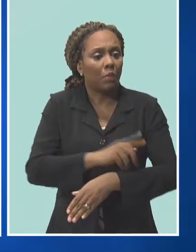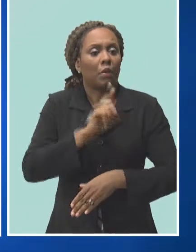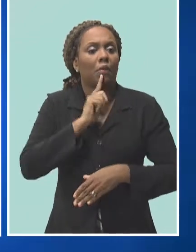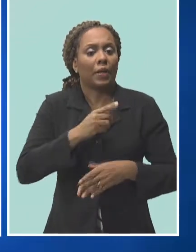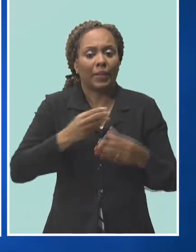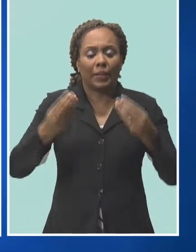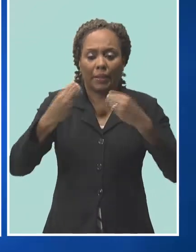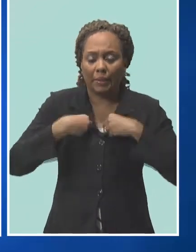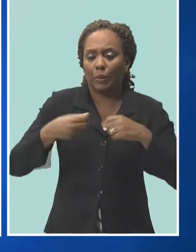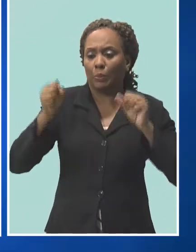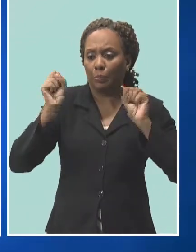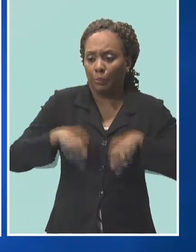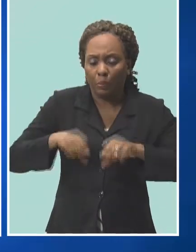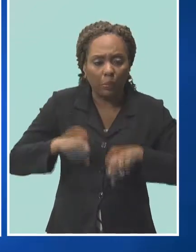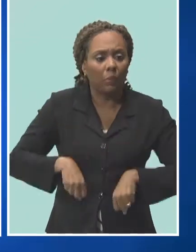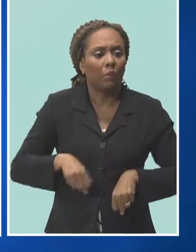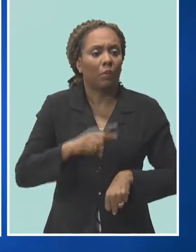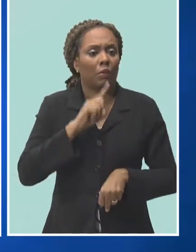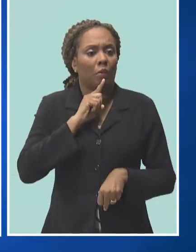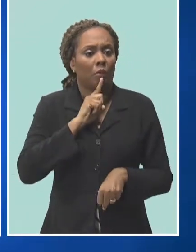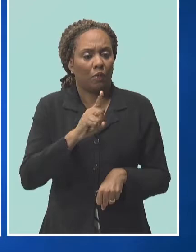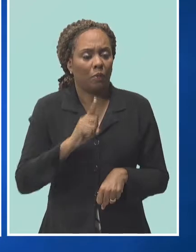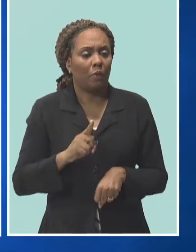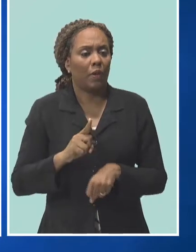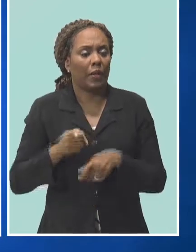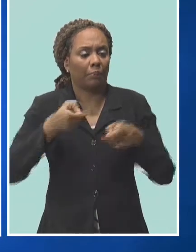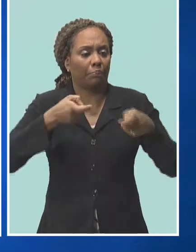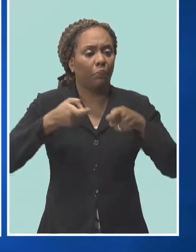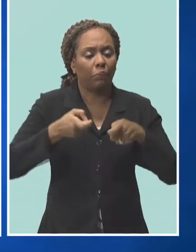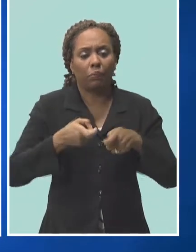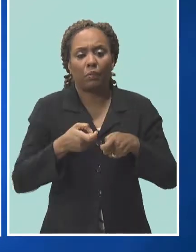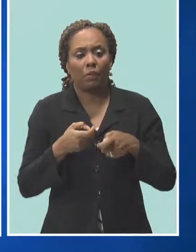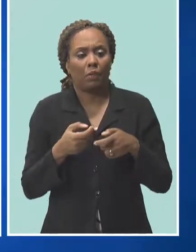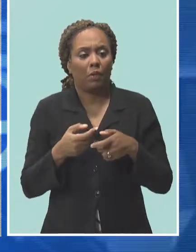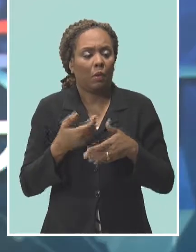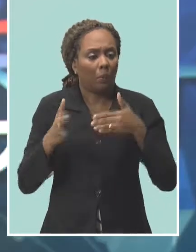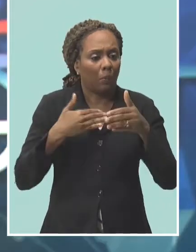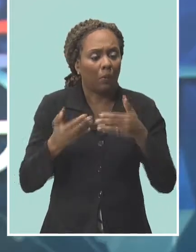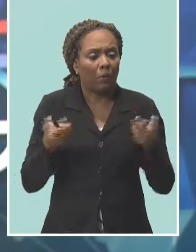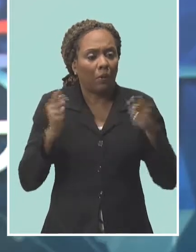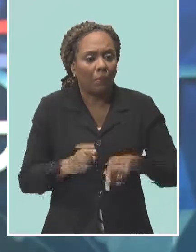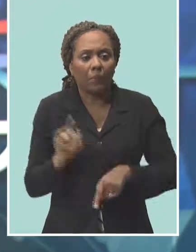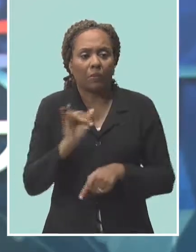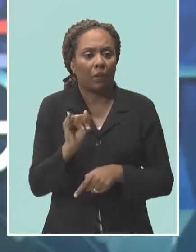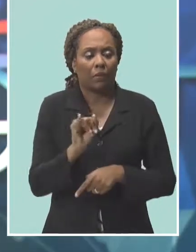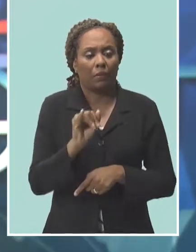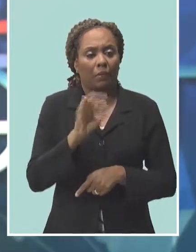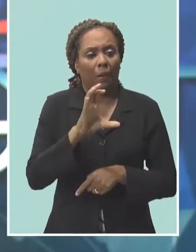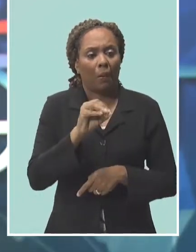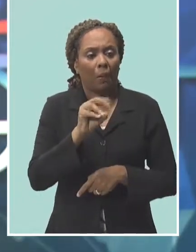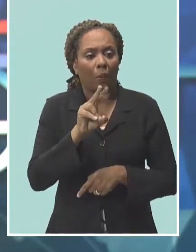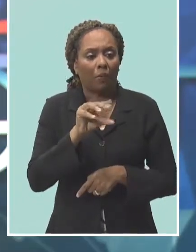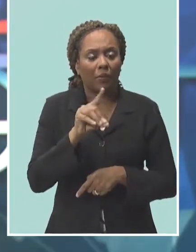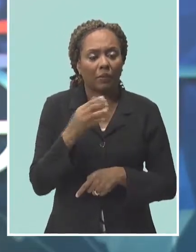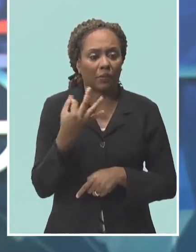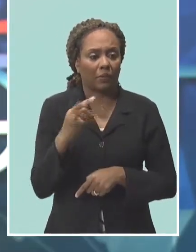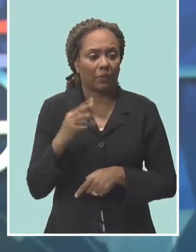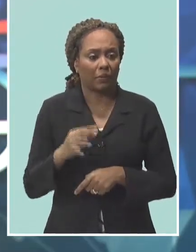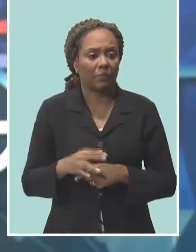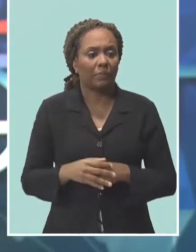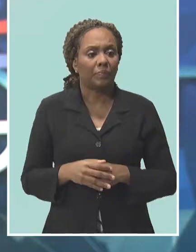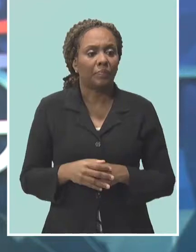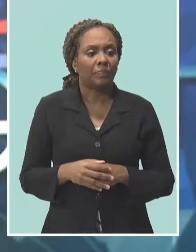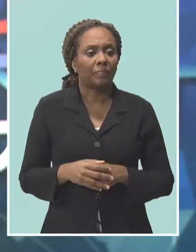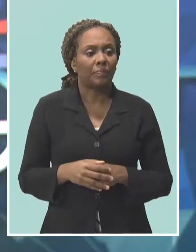capacity and the ability to be able to deal with whatever is coming. Barbados Tourism Marketing